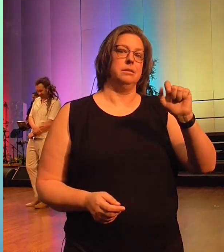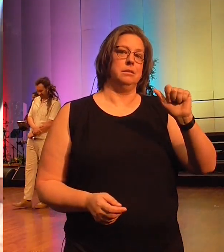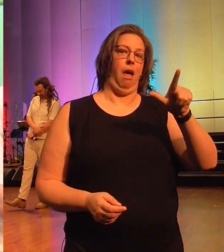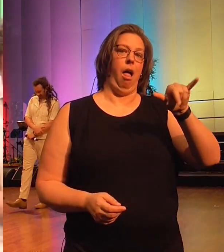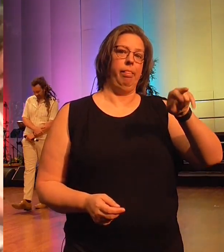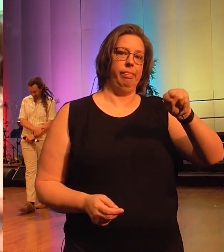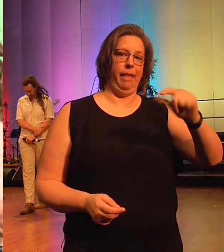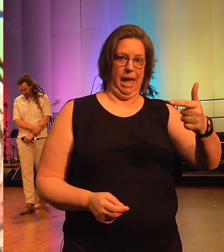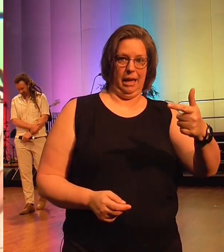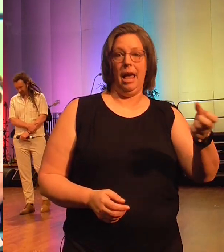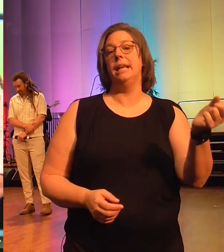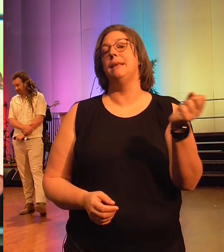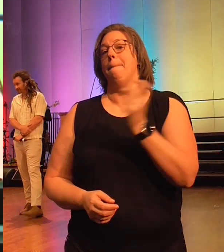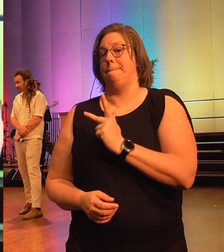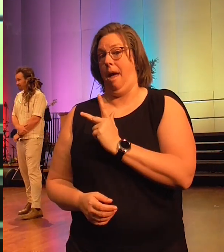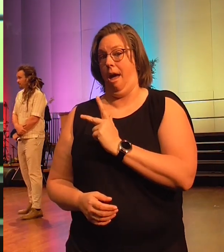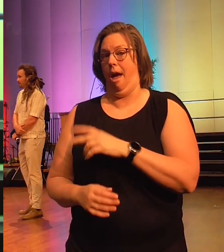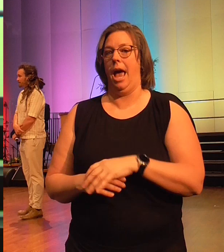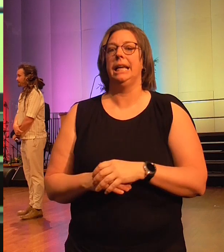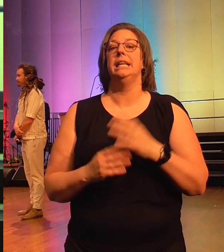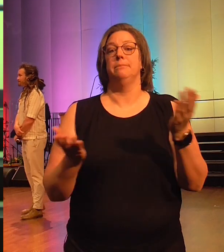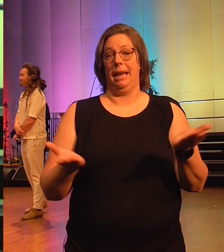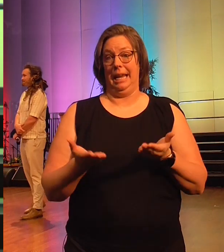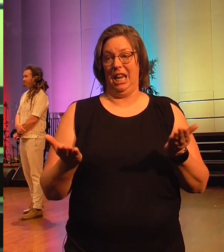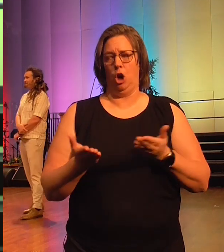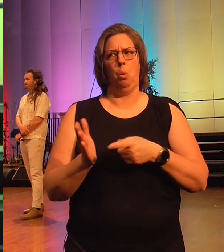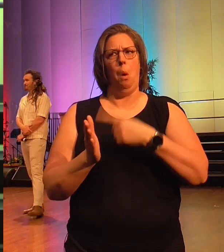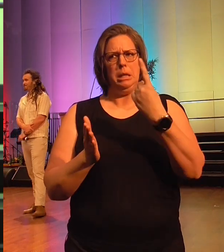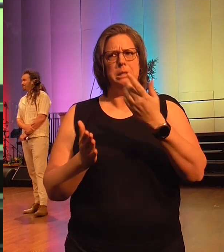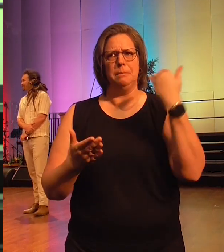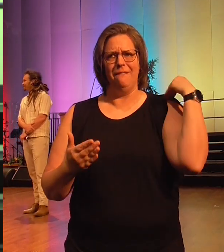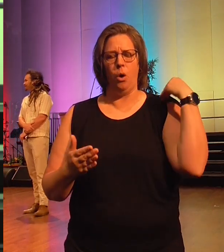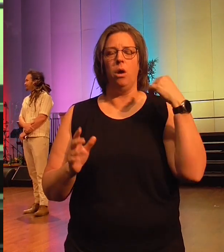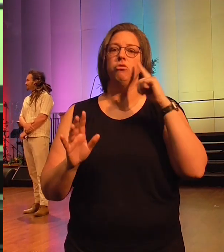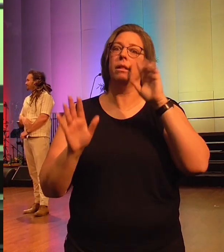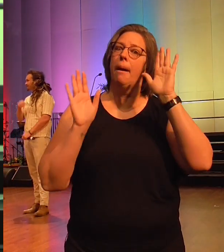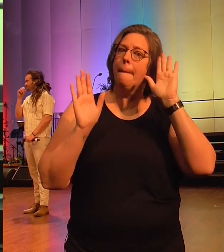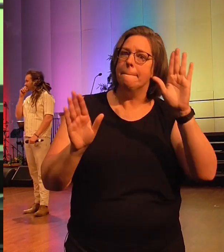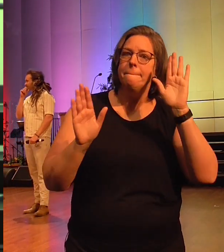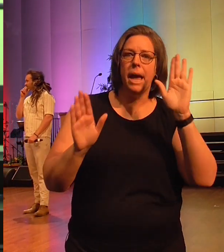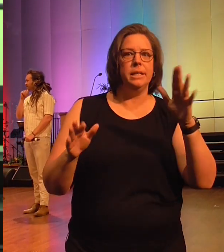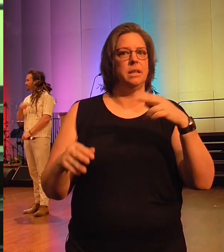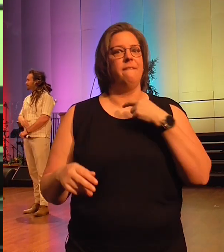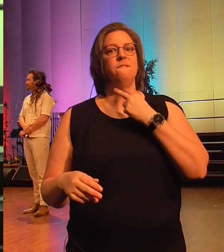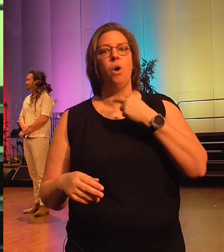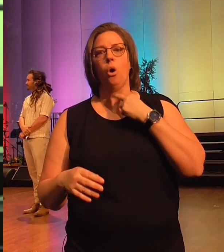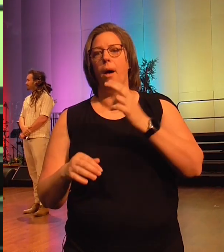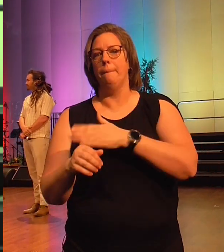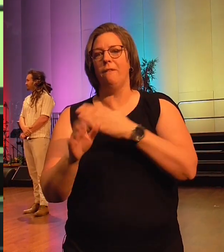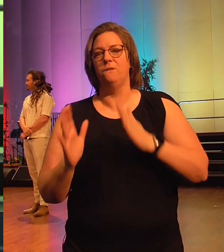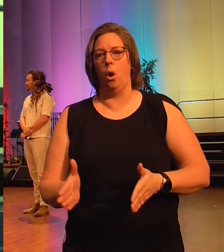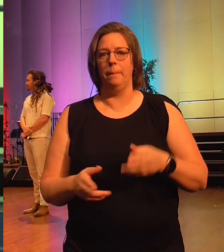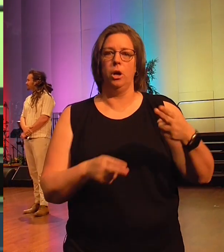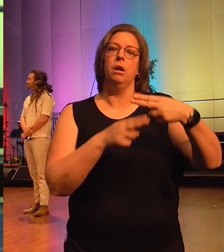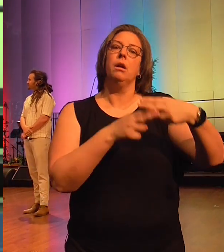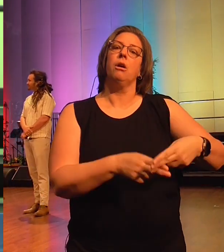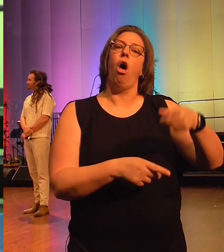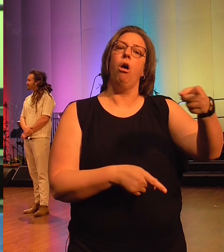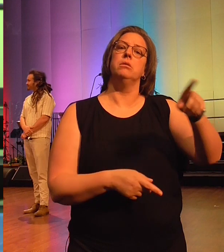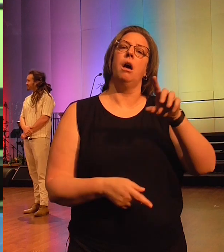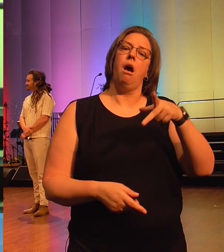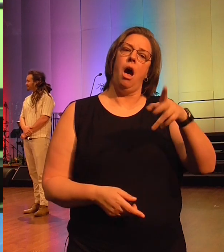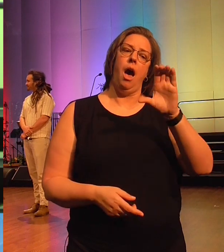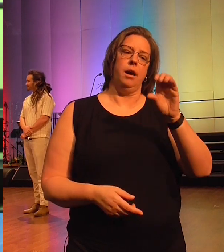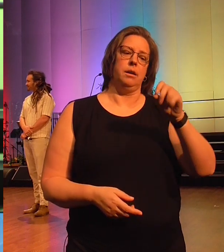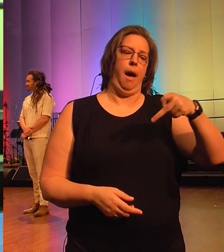today. He's been with us once before. He's an amazing local performer. He has a band called Copper Children. He's the